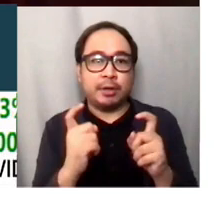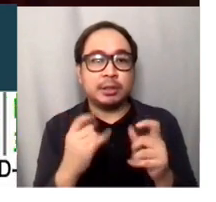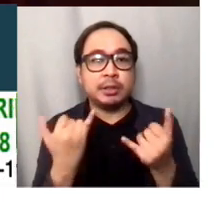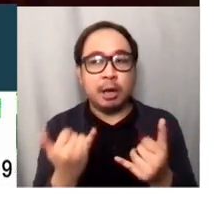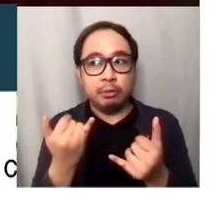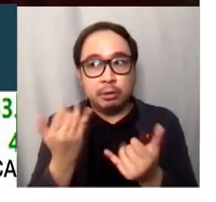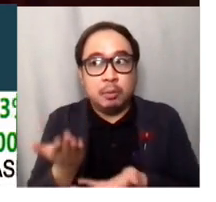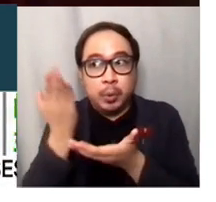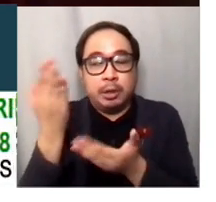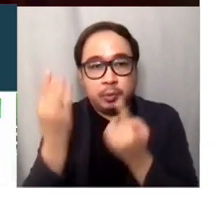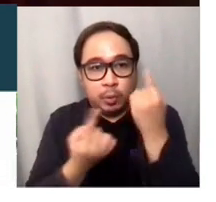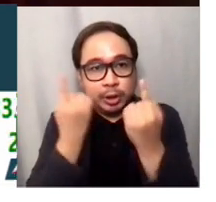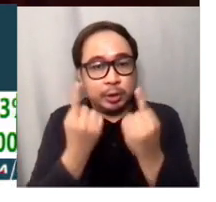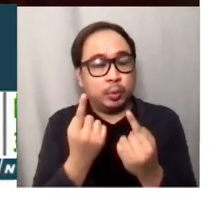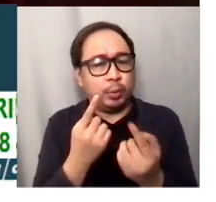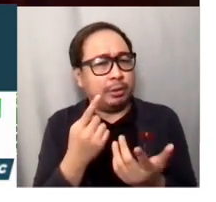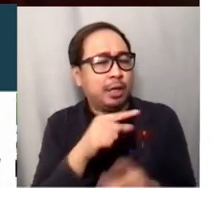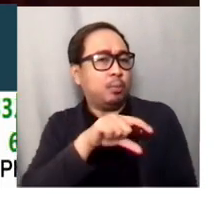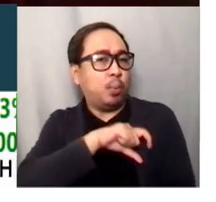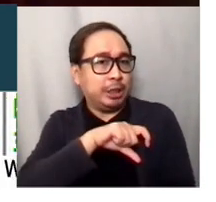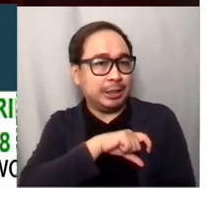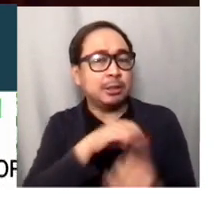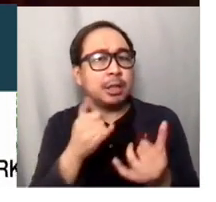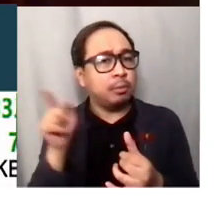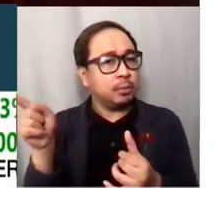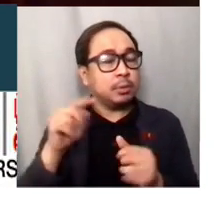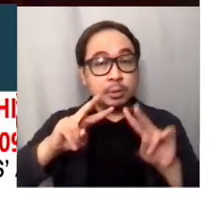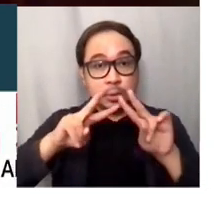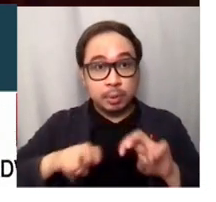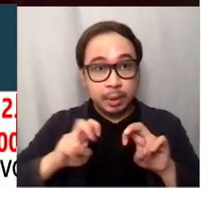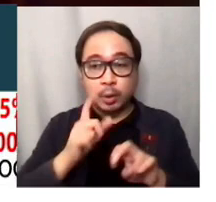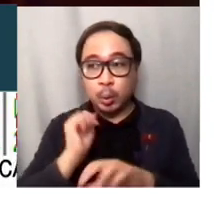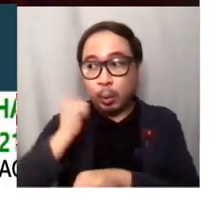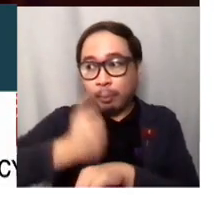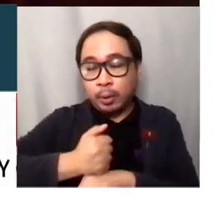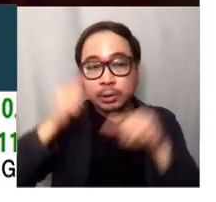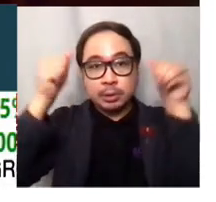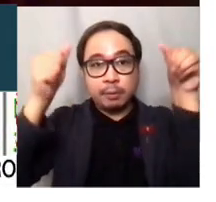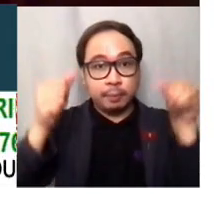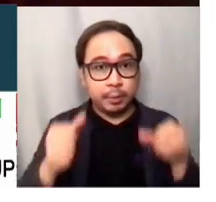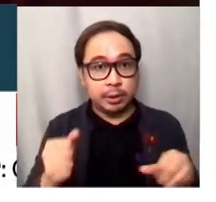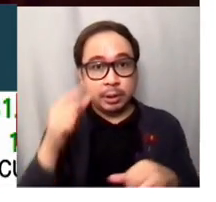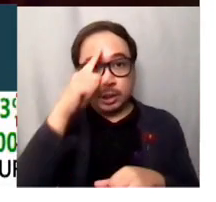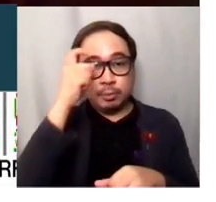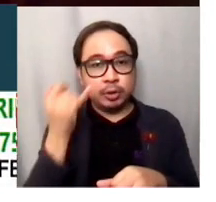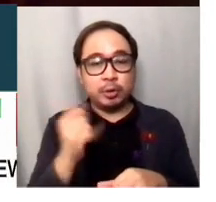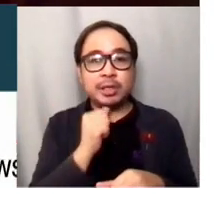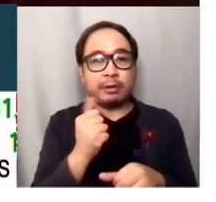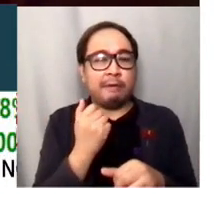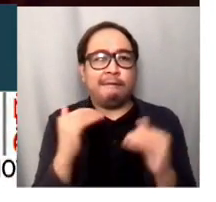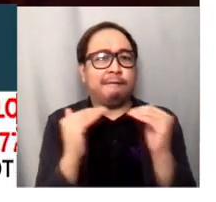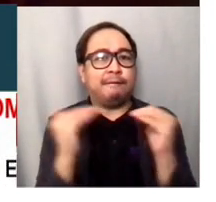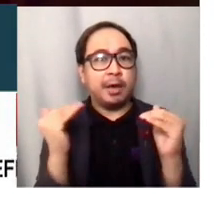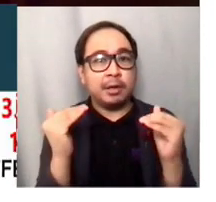these concerns with the proper authorities so that they can investigate who placed the tarpaulin in the first place, because it is unfair if